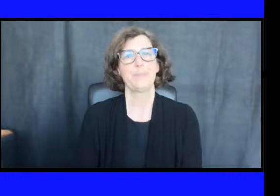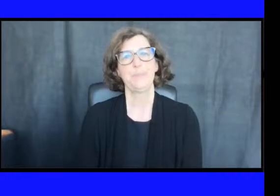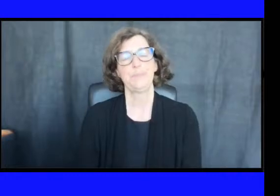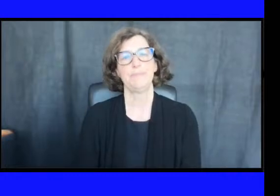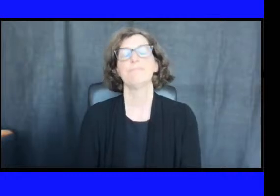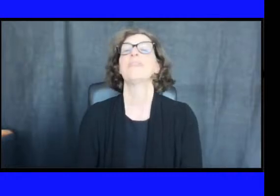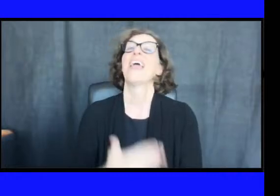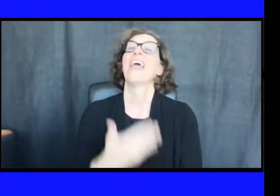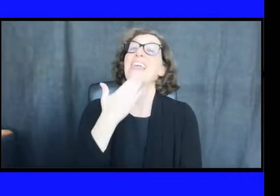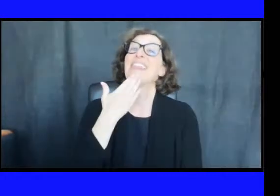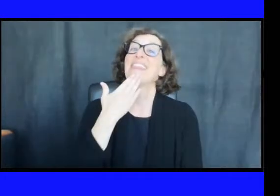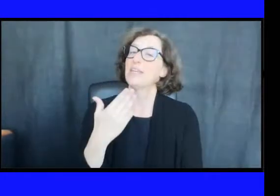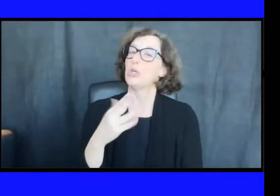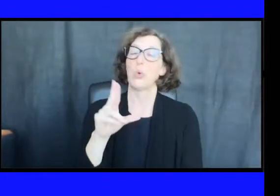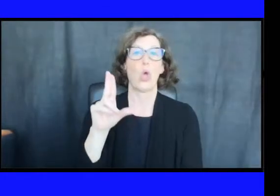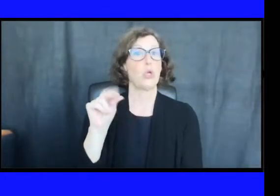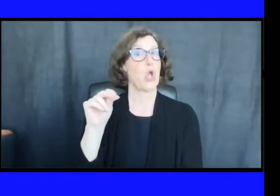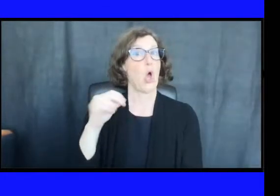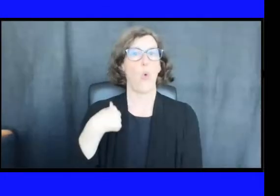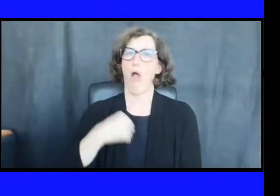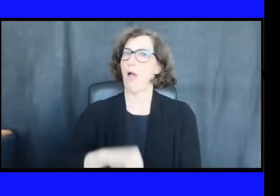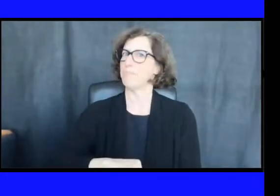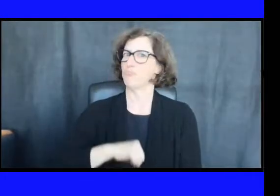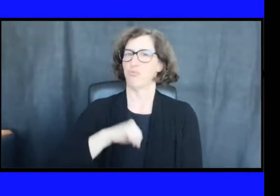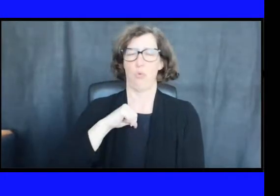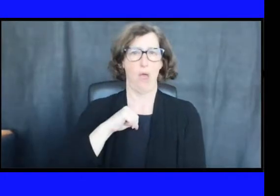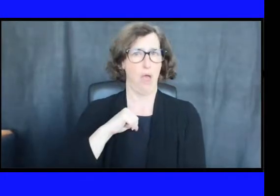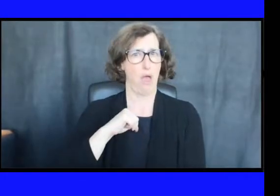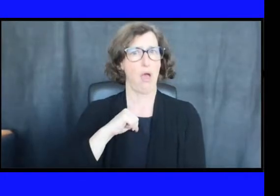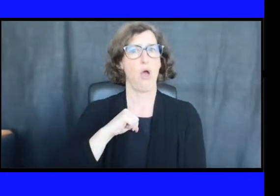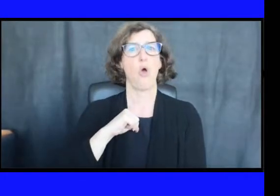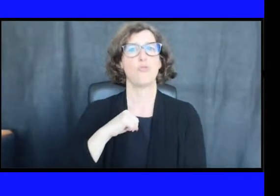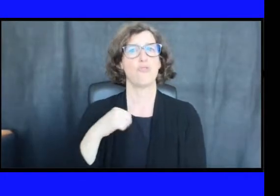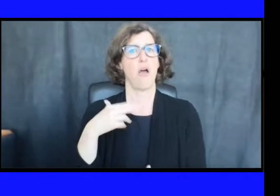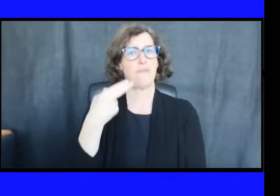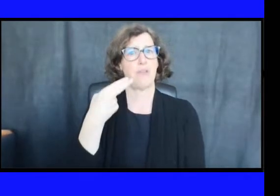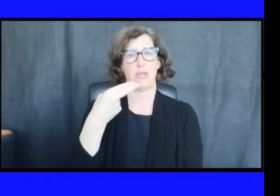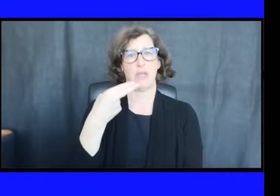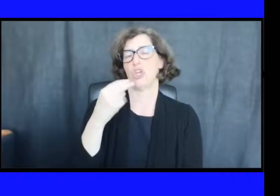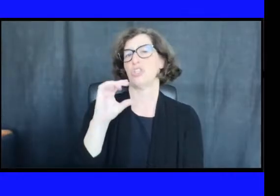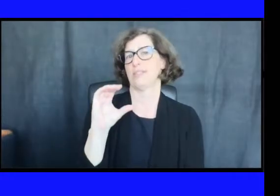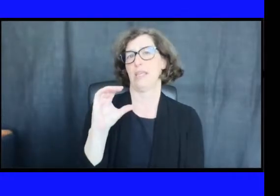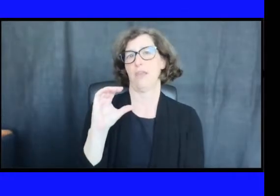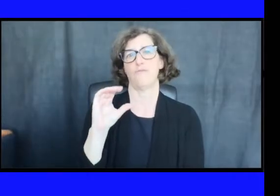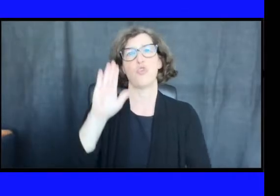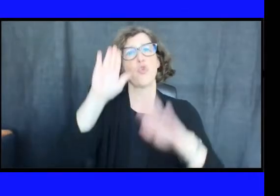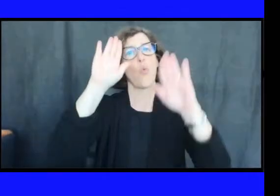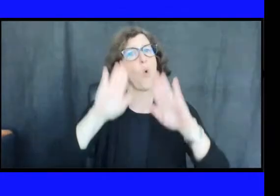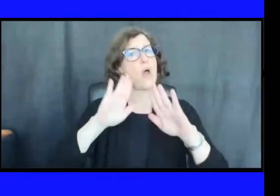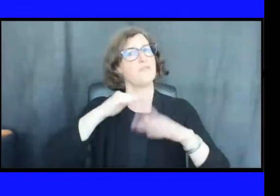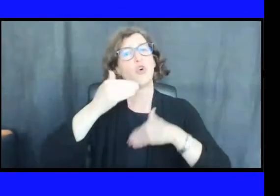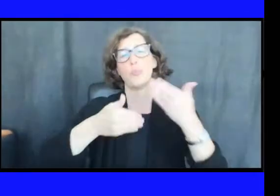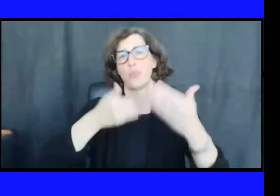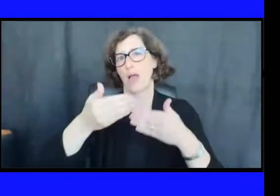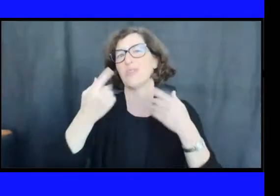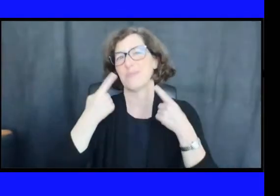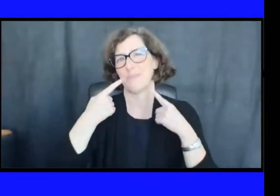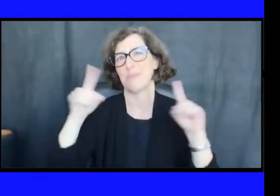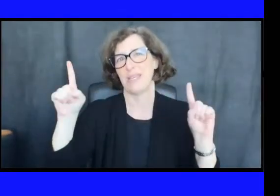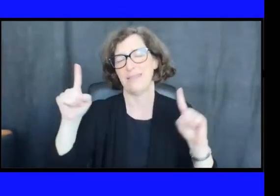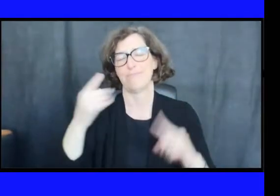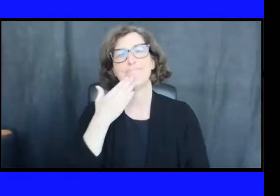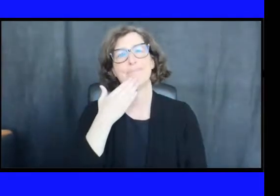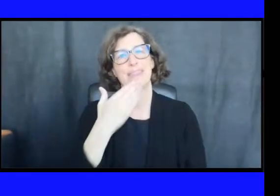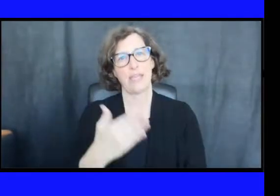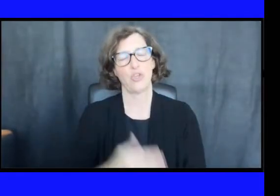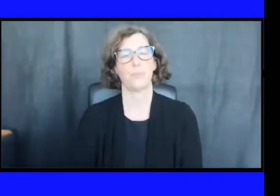a place where our patients feel that they are respected, welcome, and supported. So I just want